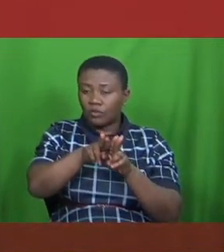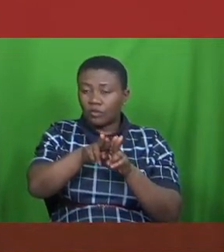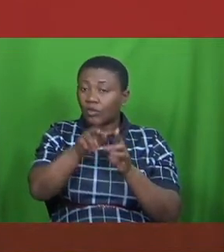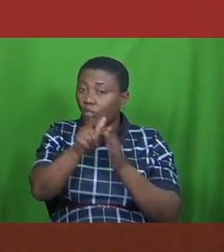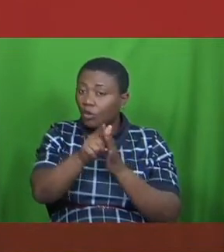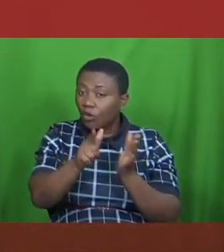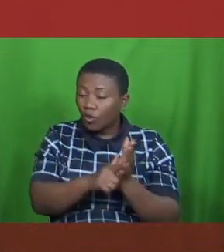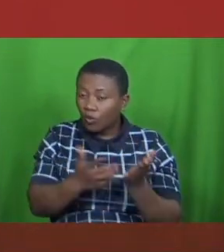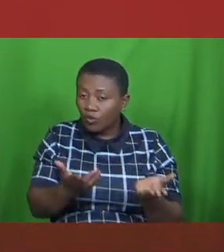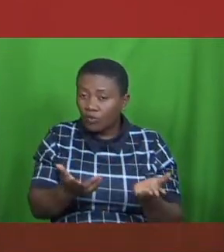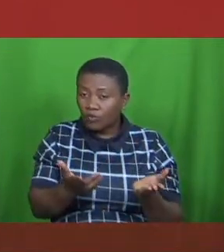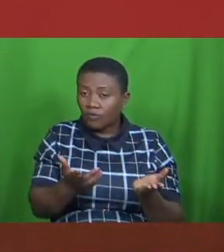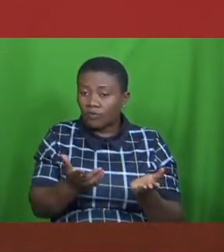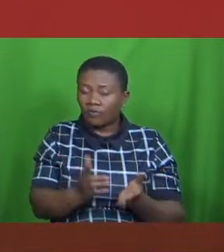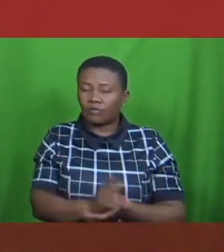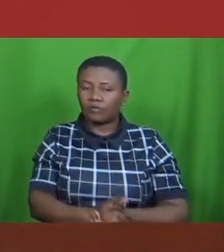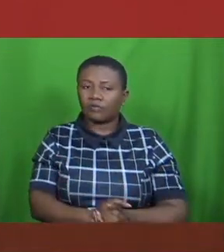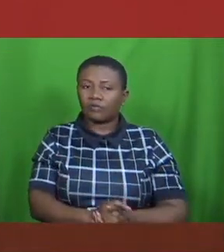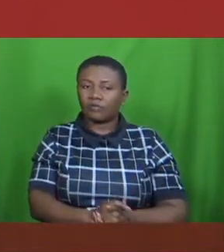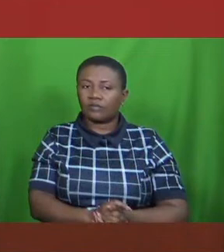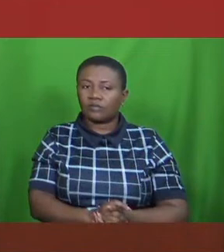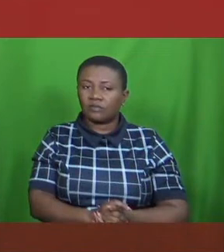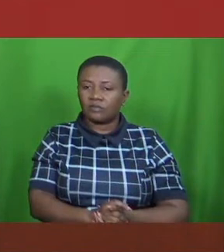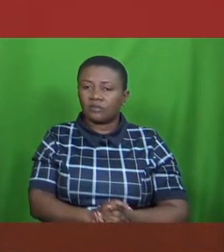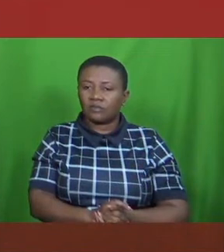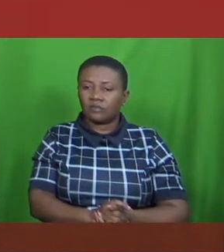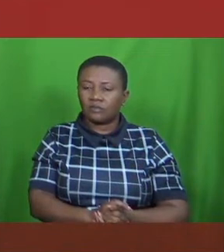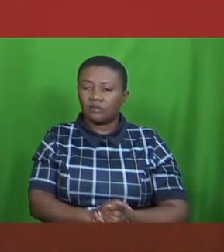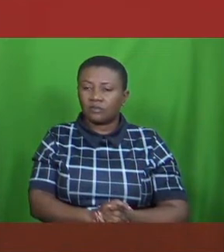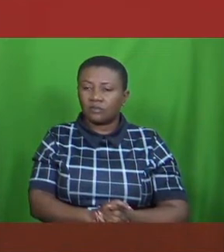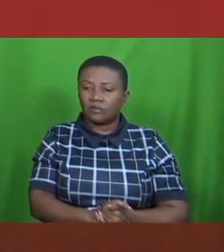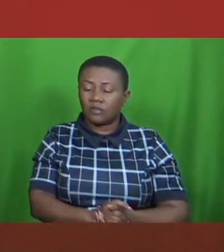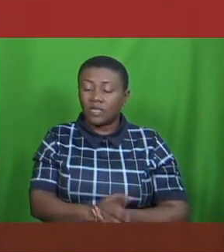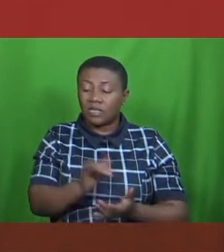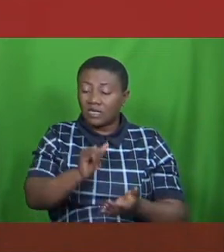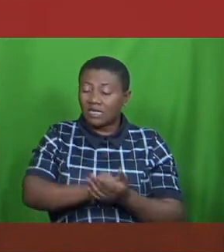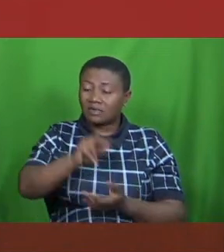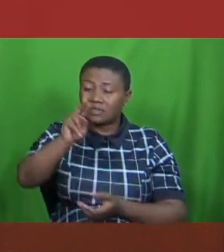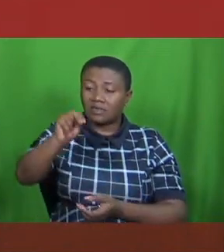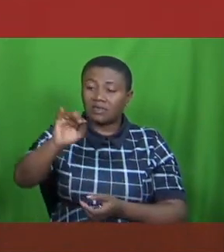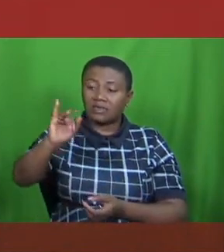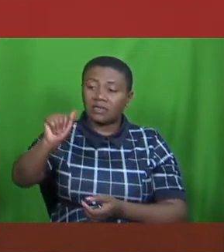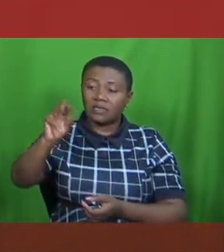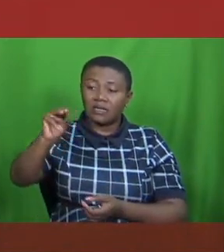the Niamey Convention. So we may give members